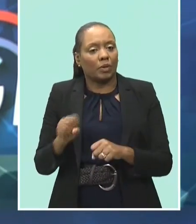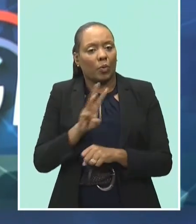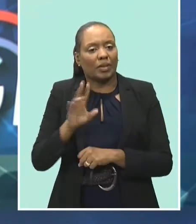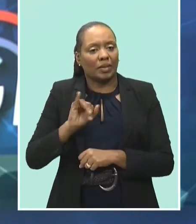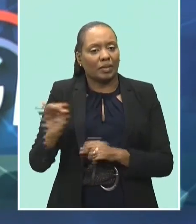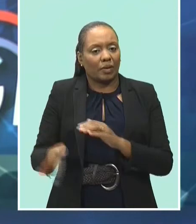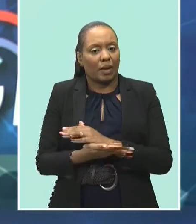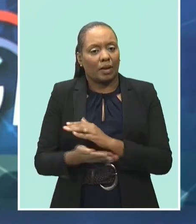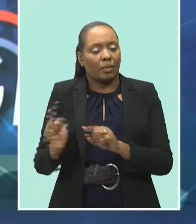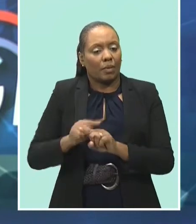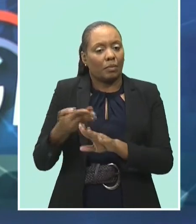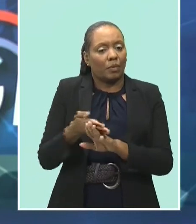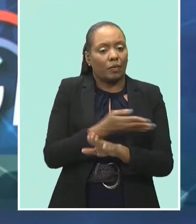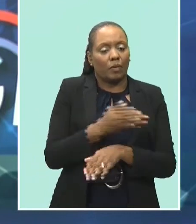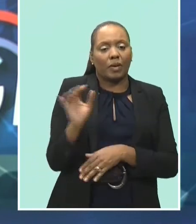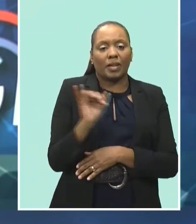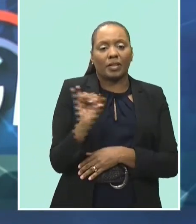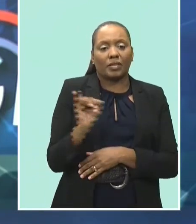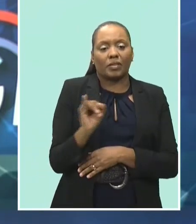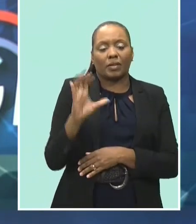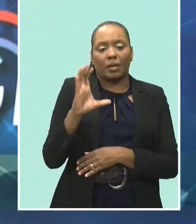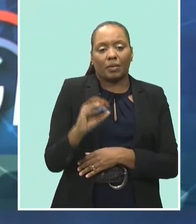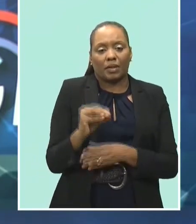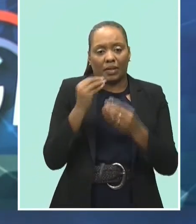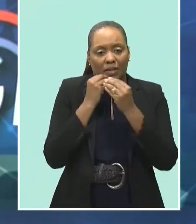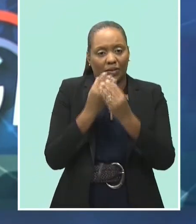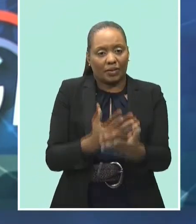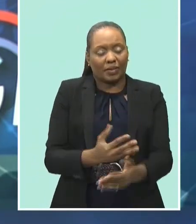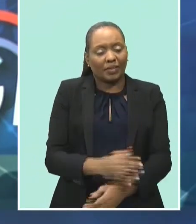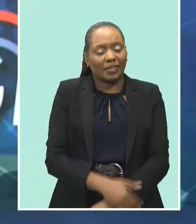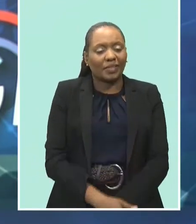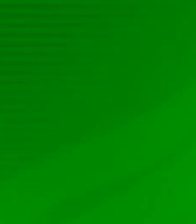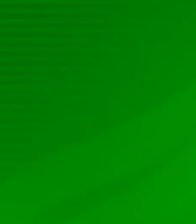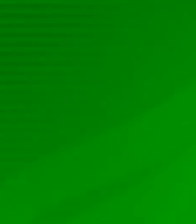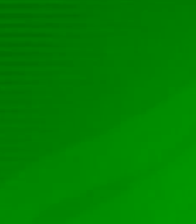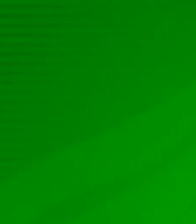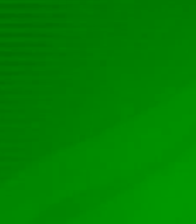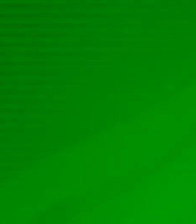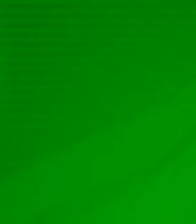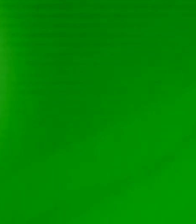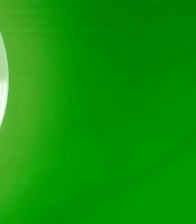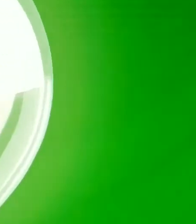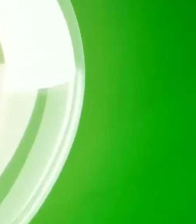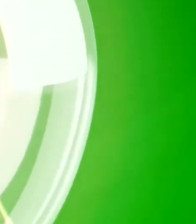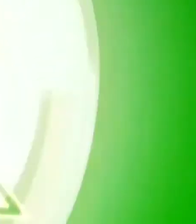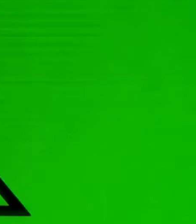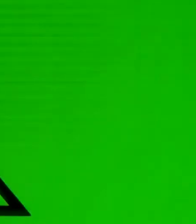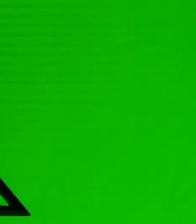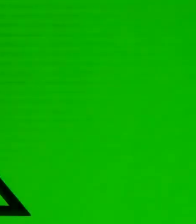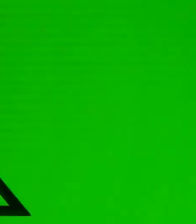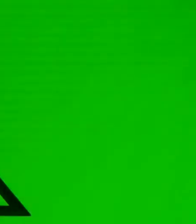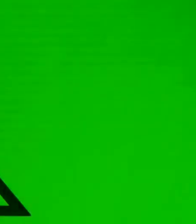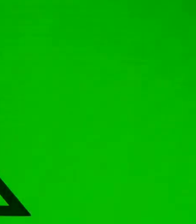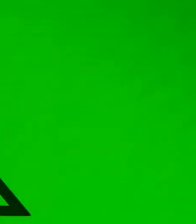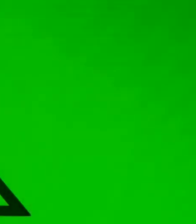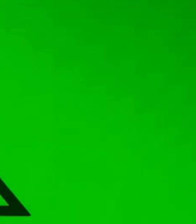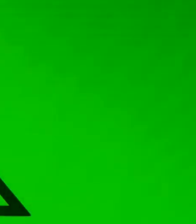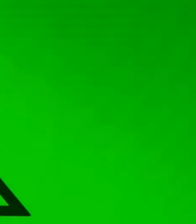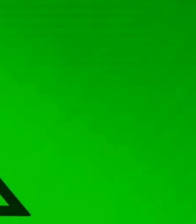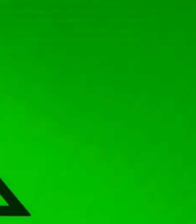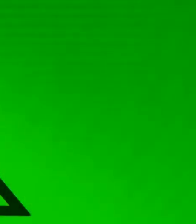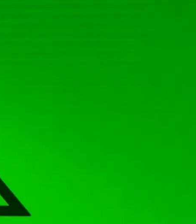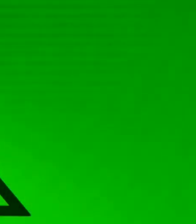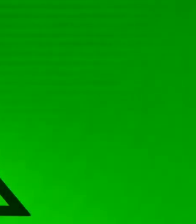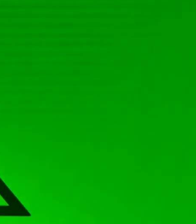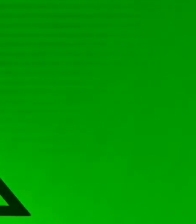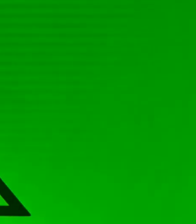before we get to all of that, here's a tip from Cooperators General Insurance. This tip of the day is brought to you by Cooperators General Insurance